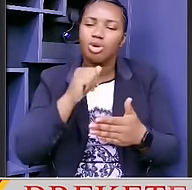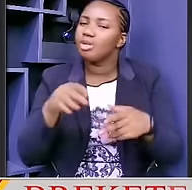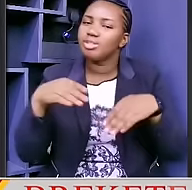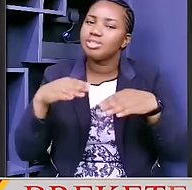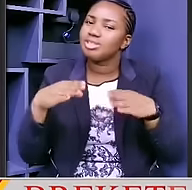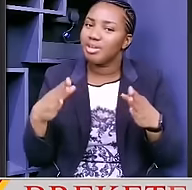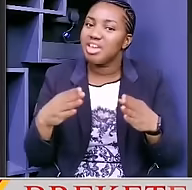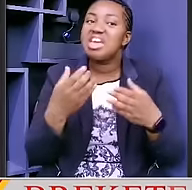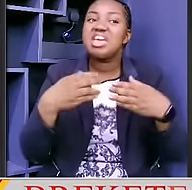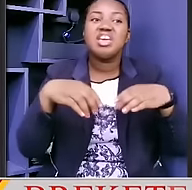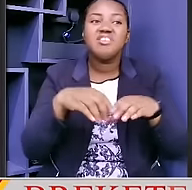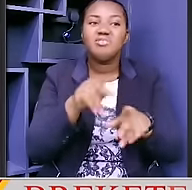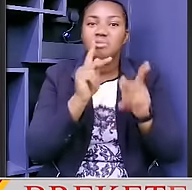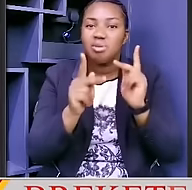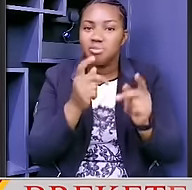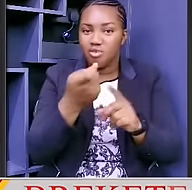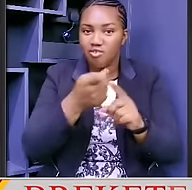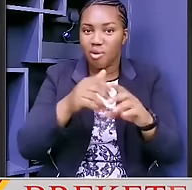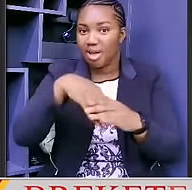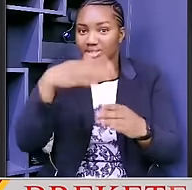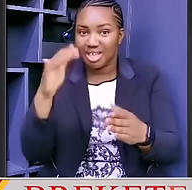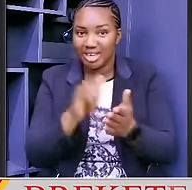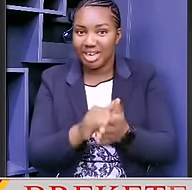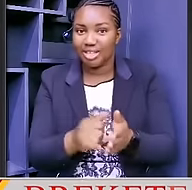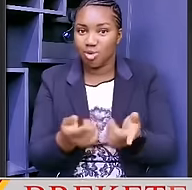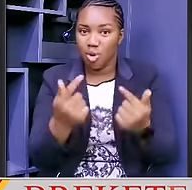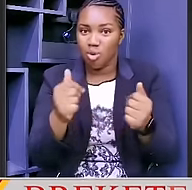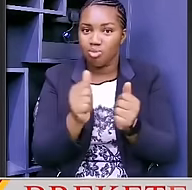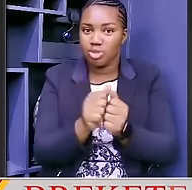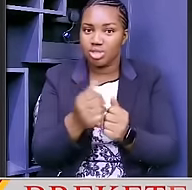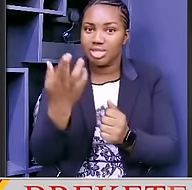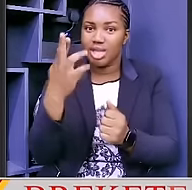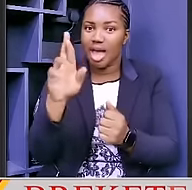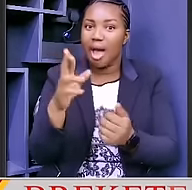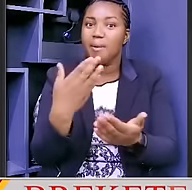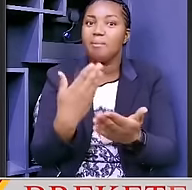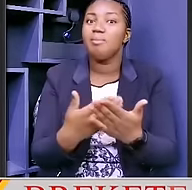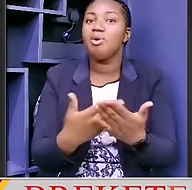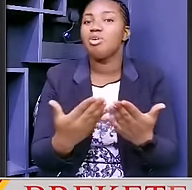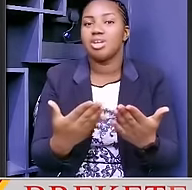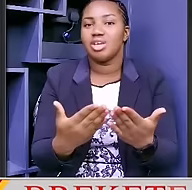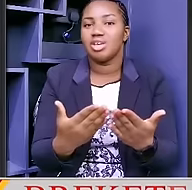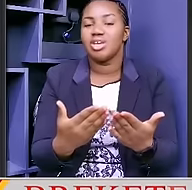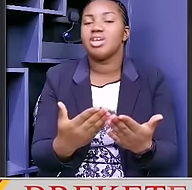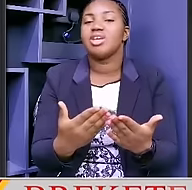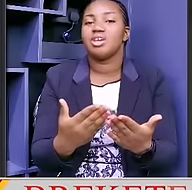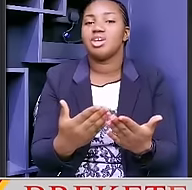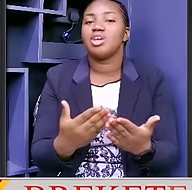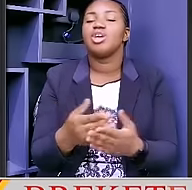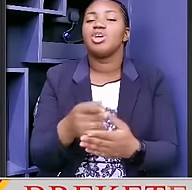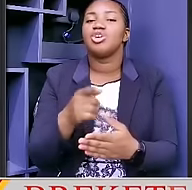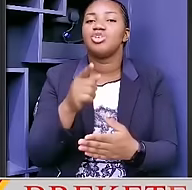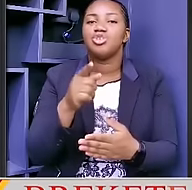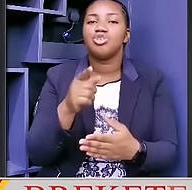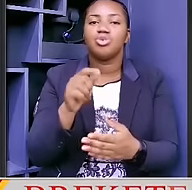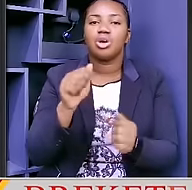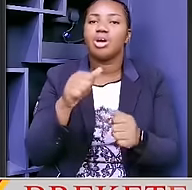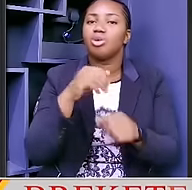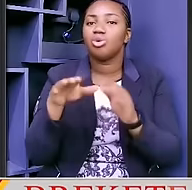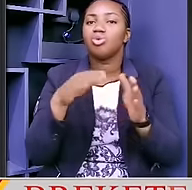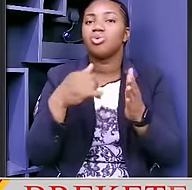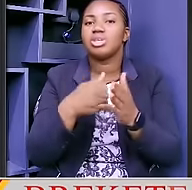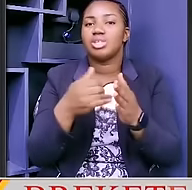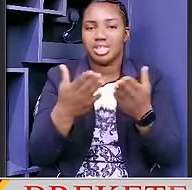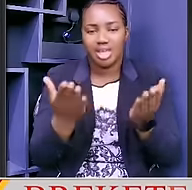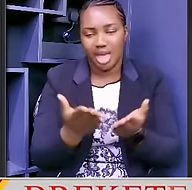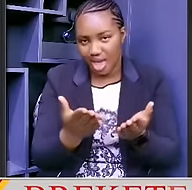come with their money to do advert. You know, go do them here. Go to another radio, TV and radio station. We